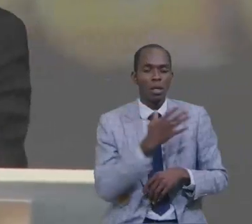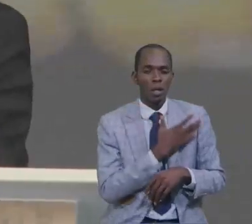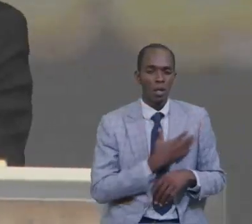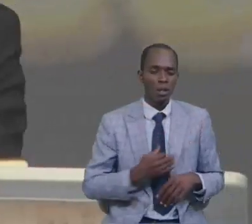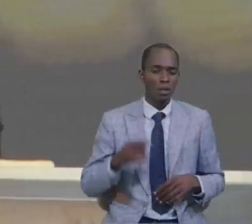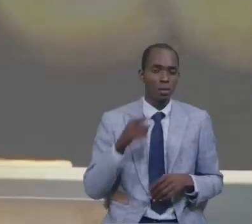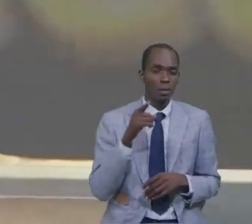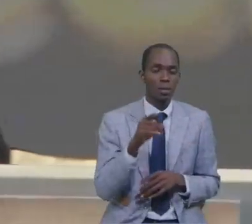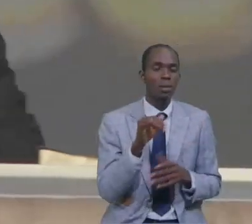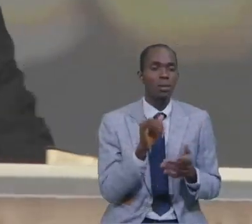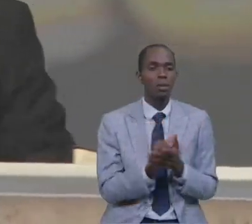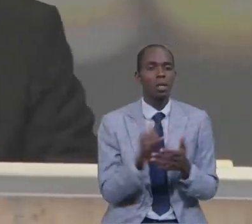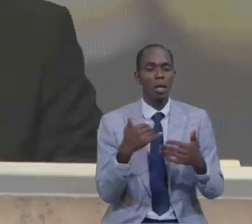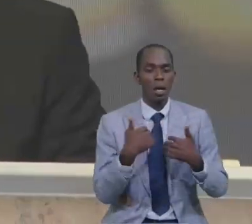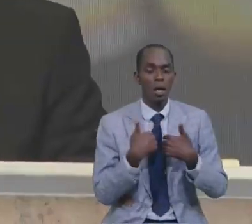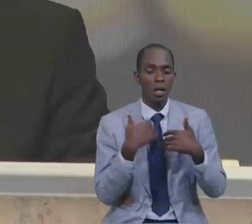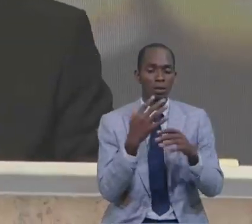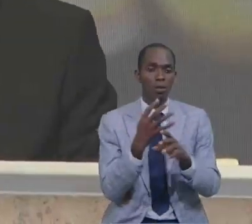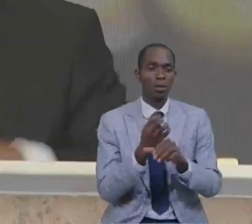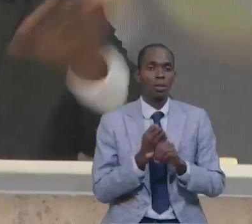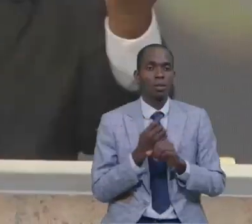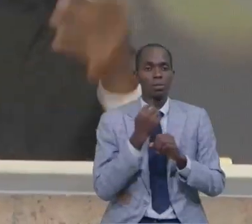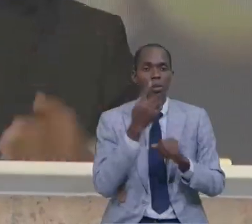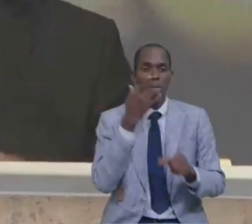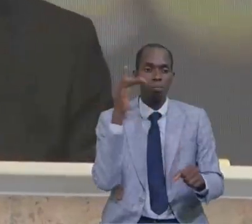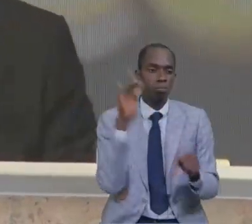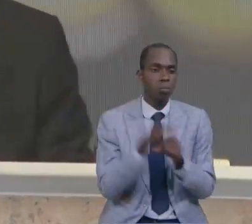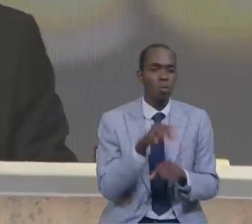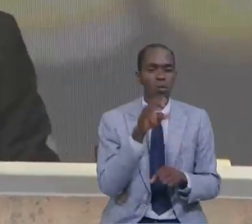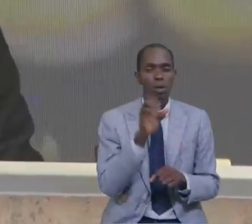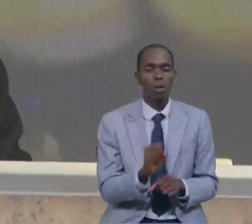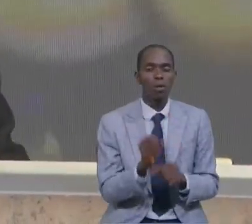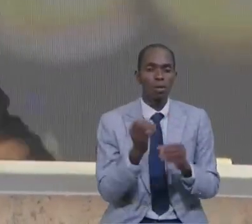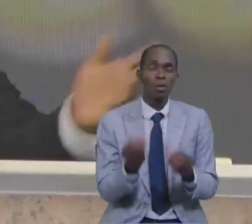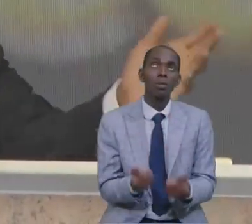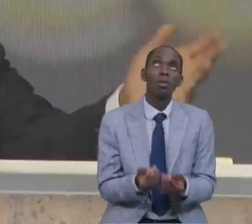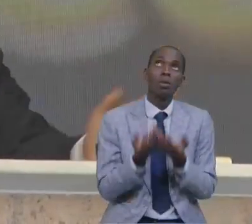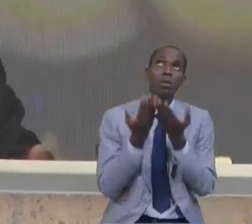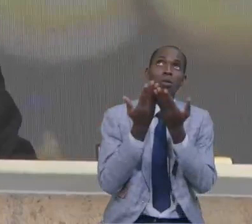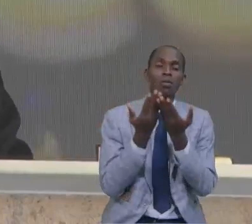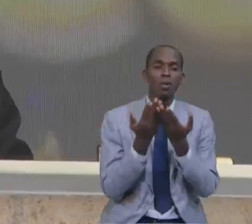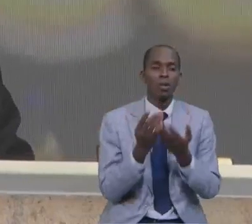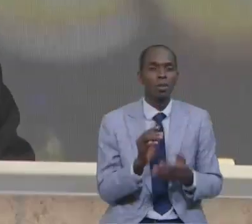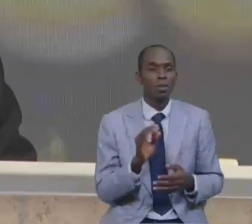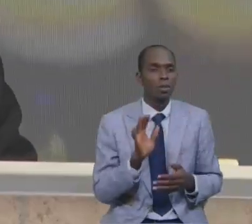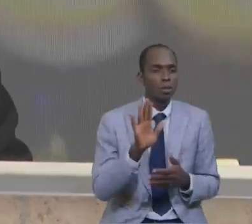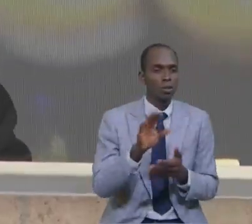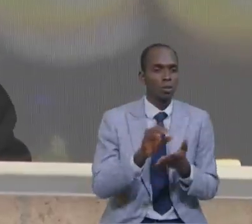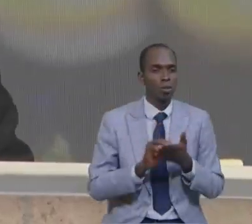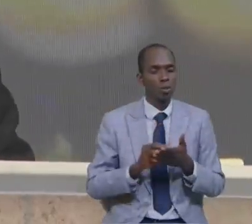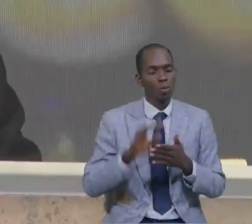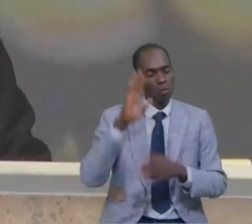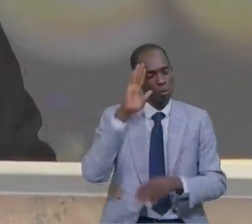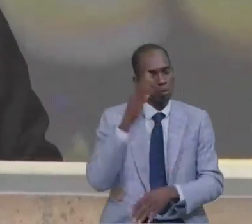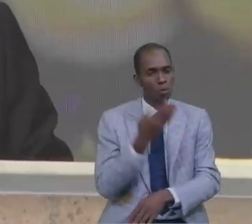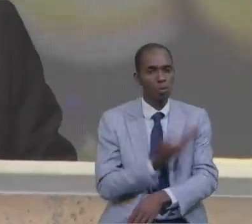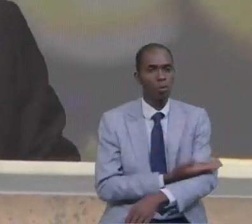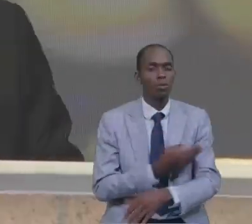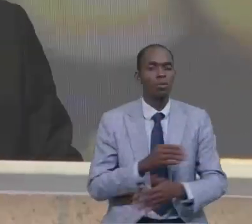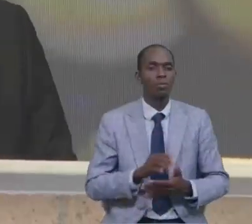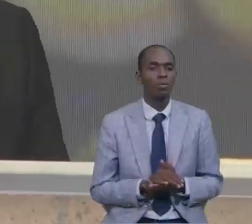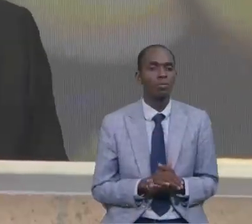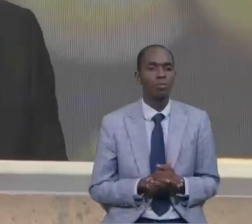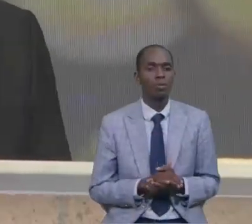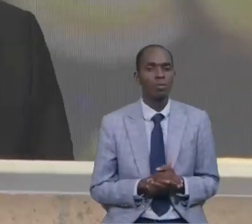only begotten son. You know the story. I don't need to repeat all the